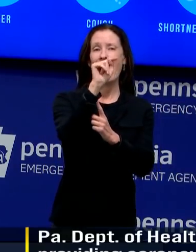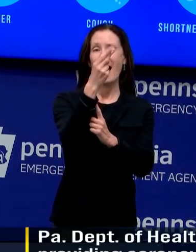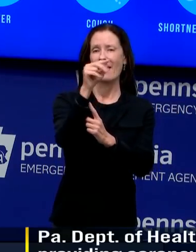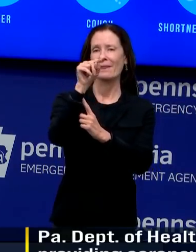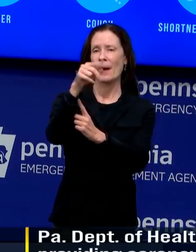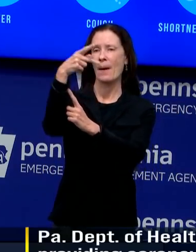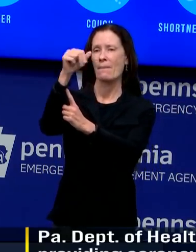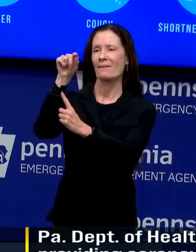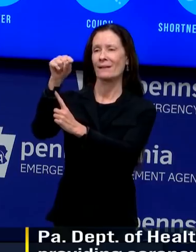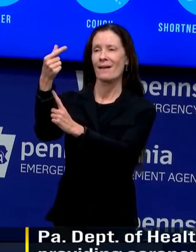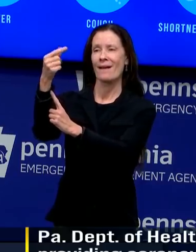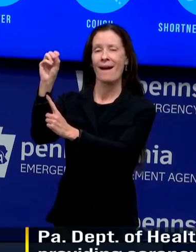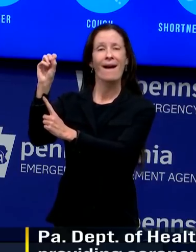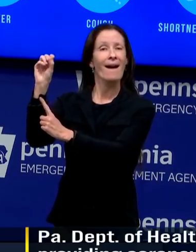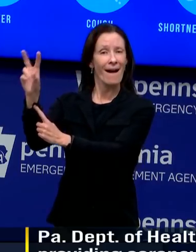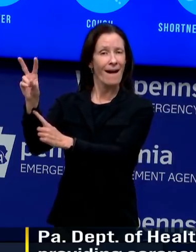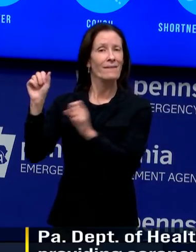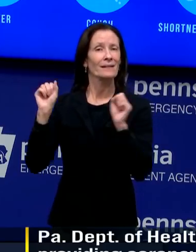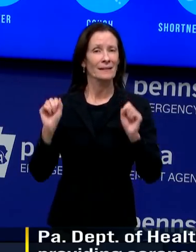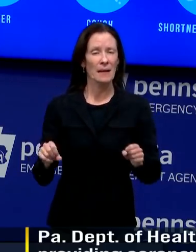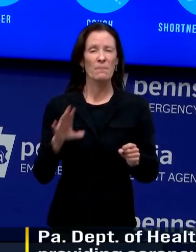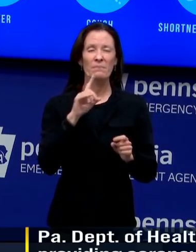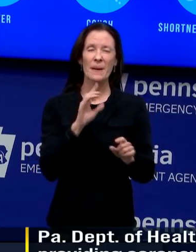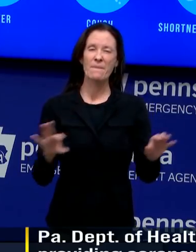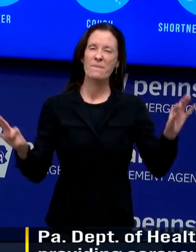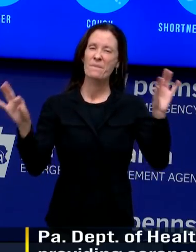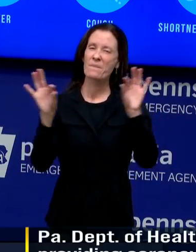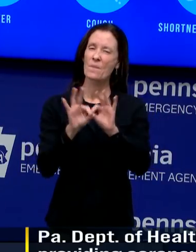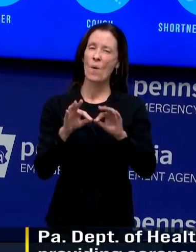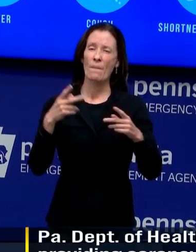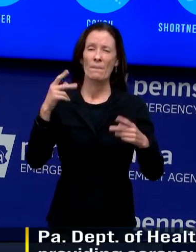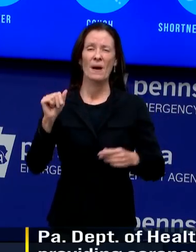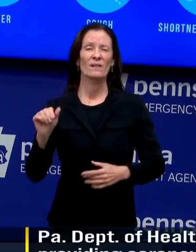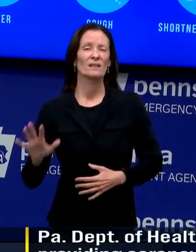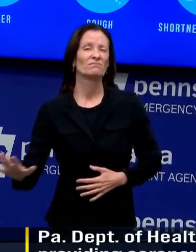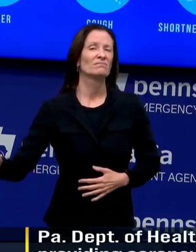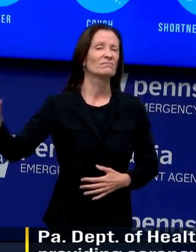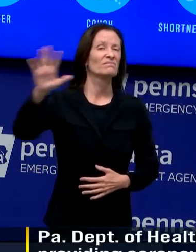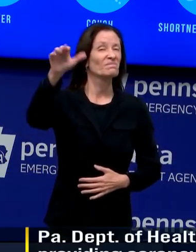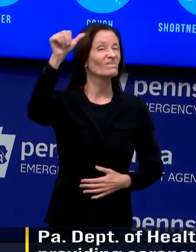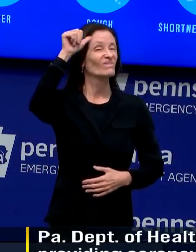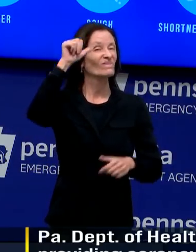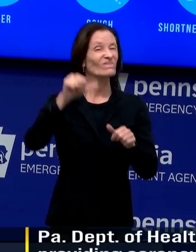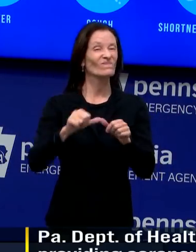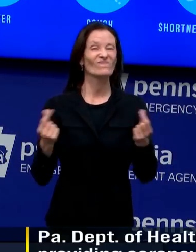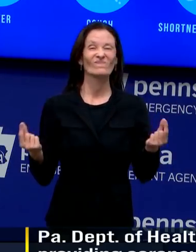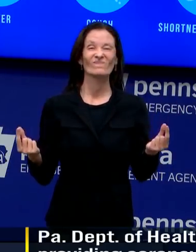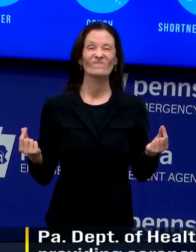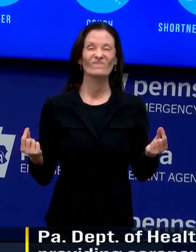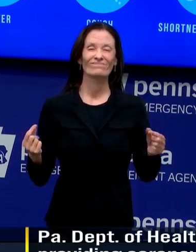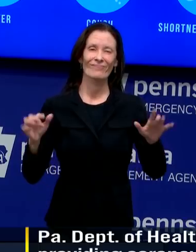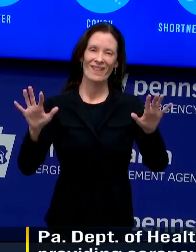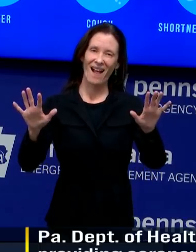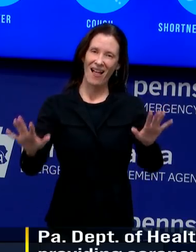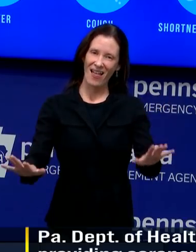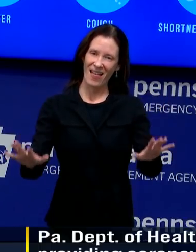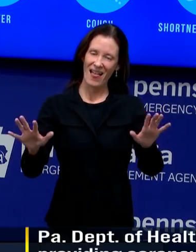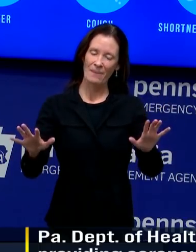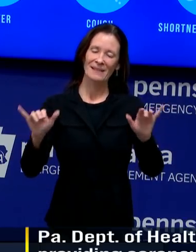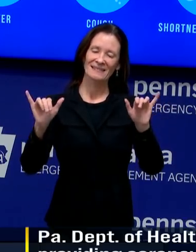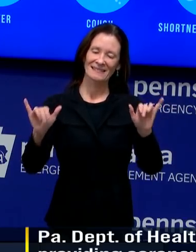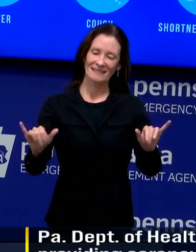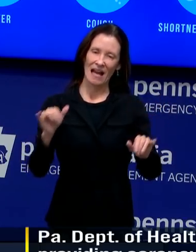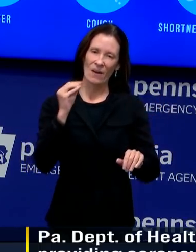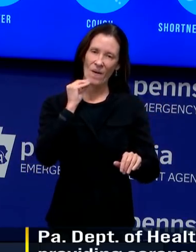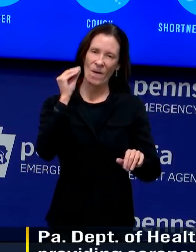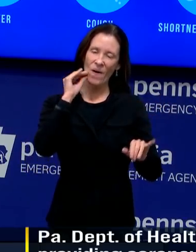health.pa.gov. And what is most important for Pennsylvanians to remember is stay calm, stay home, and stay